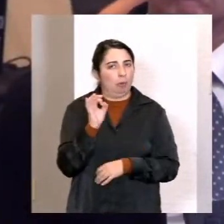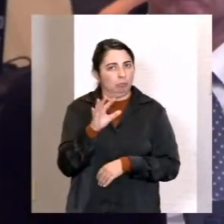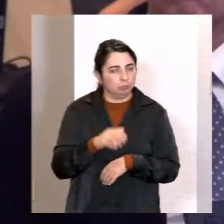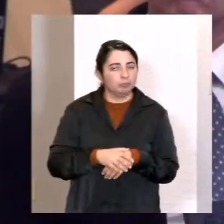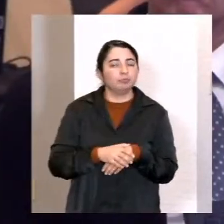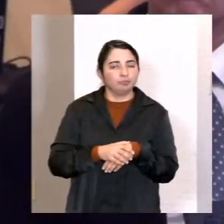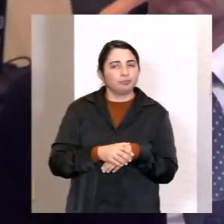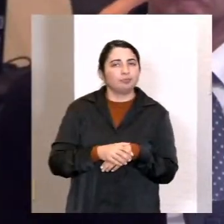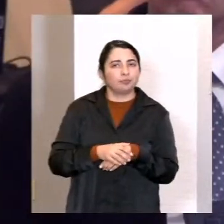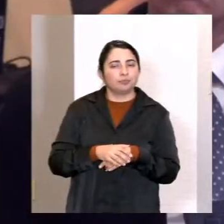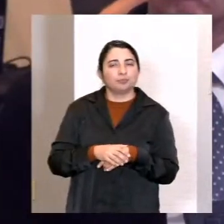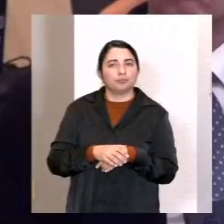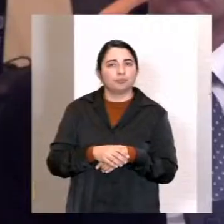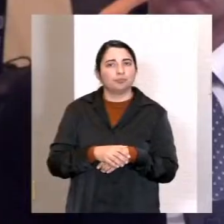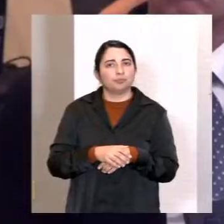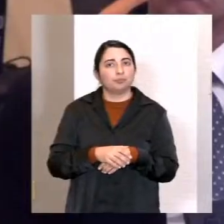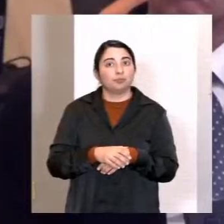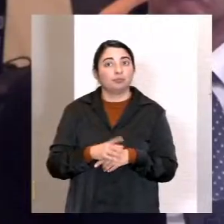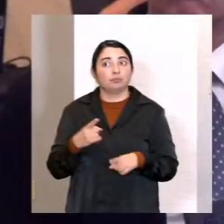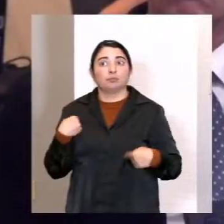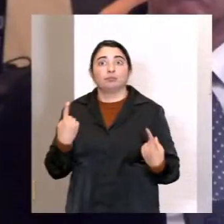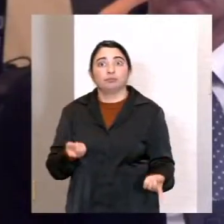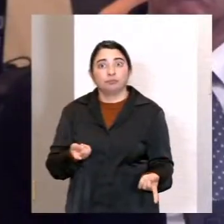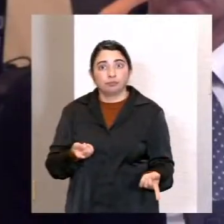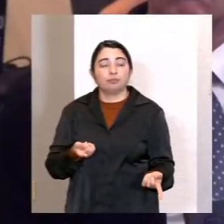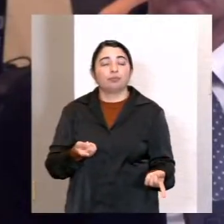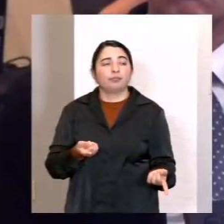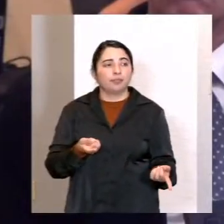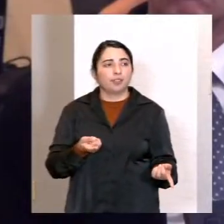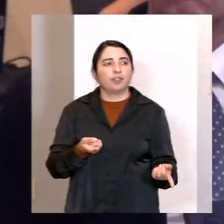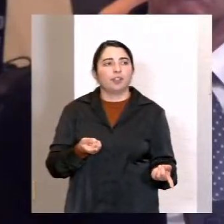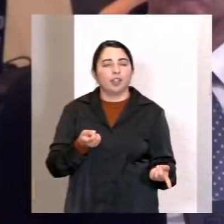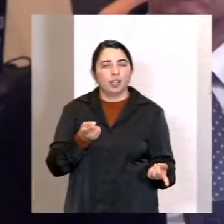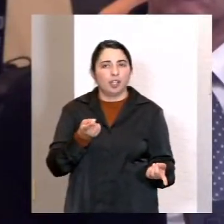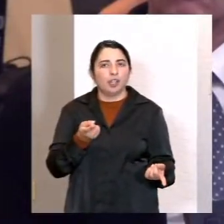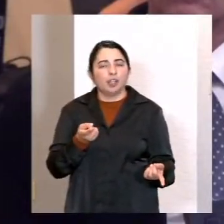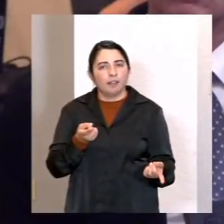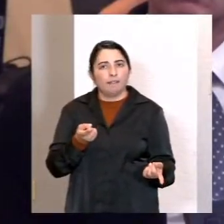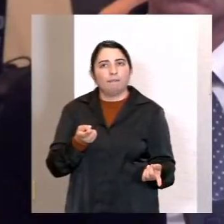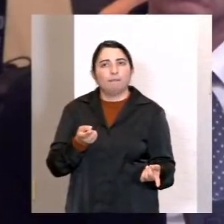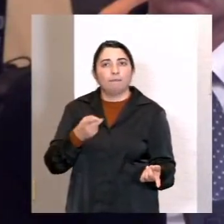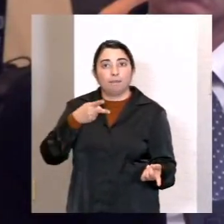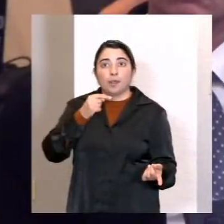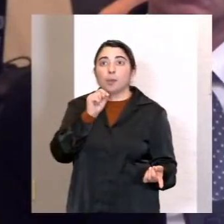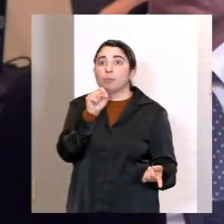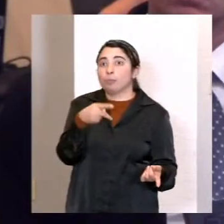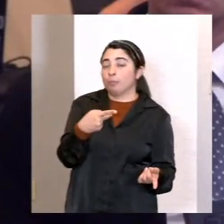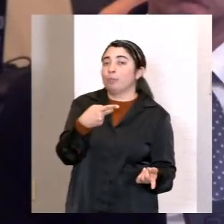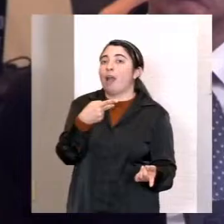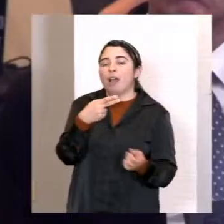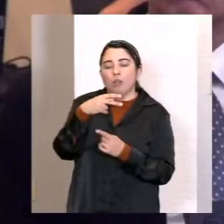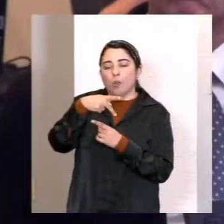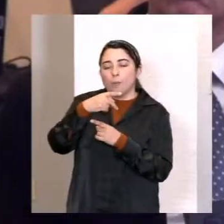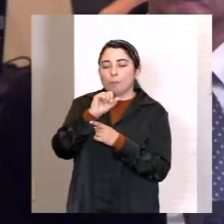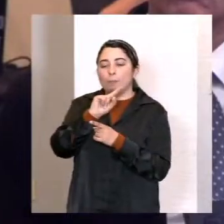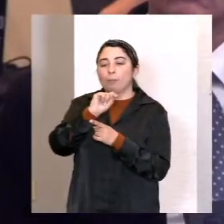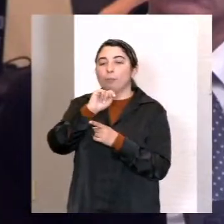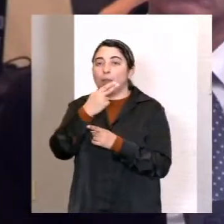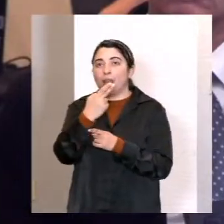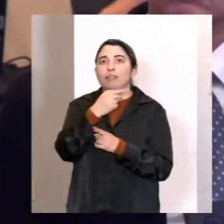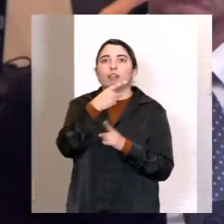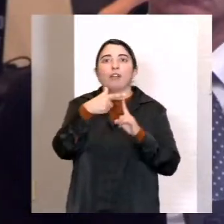long time, we've been promised, or not promised, supposedly a path extension was going to be built out to Newark